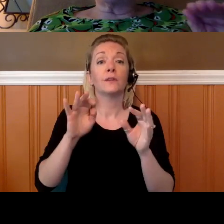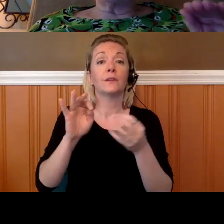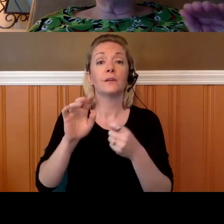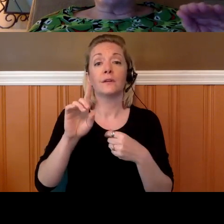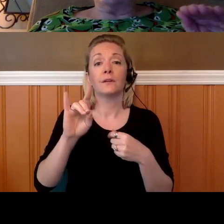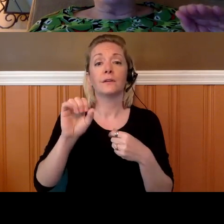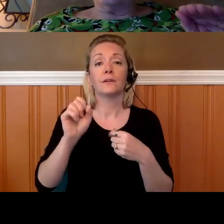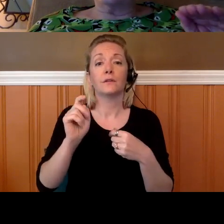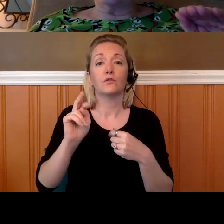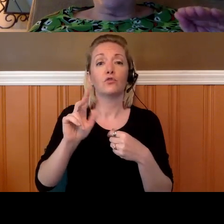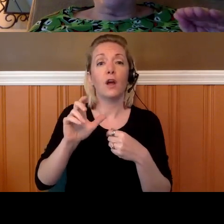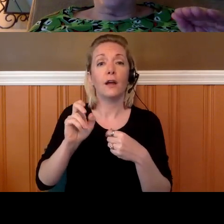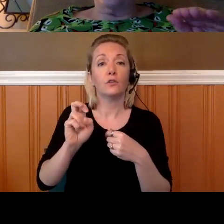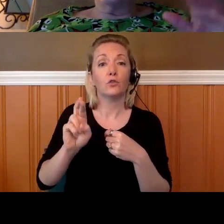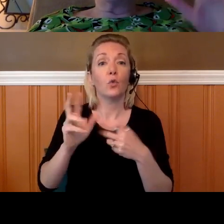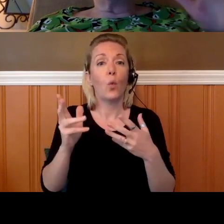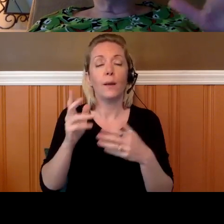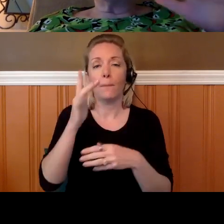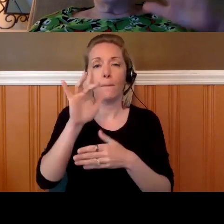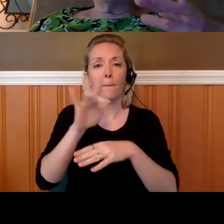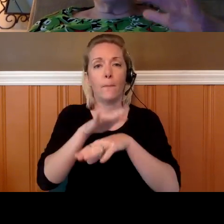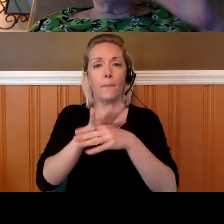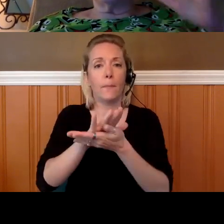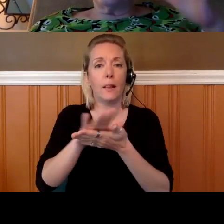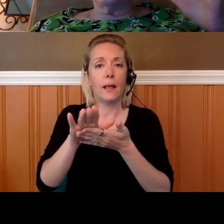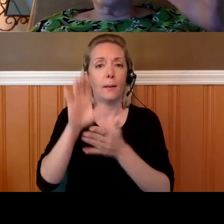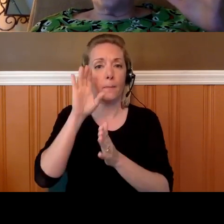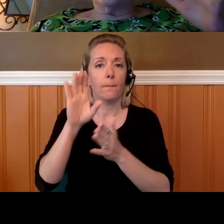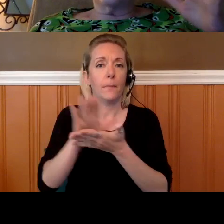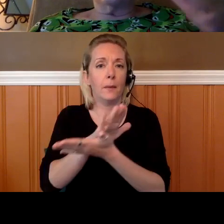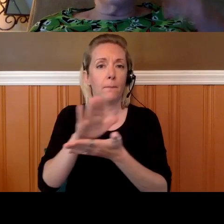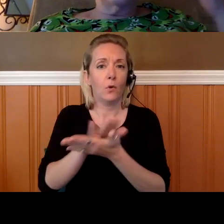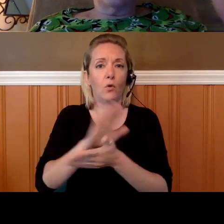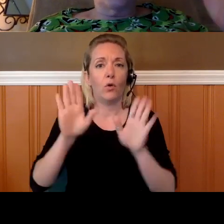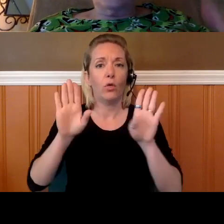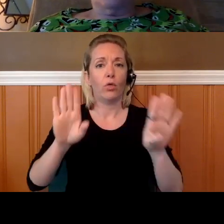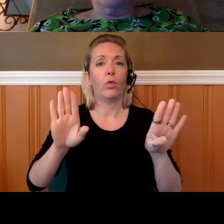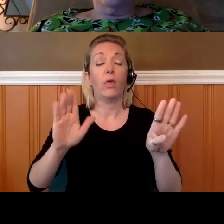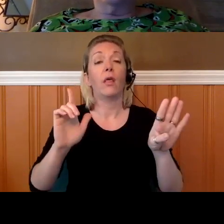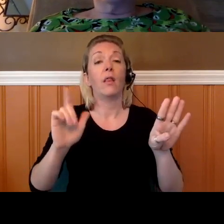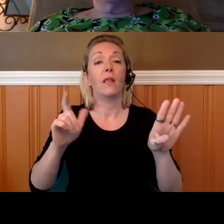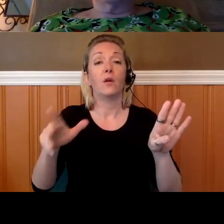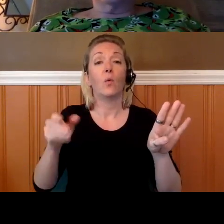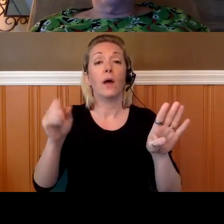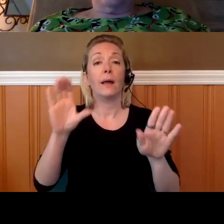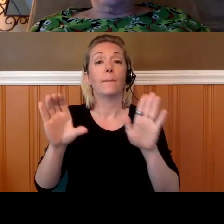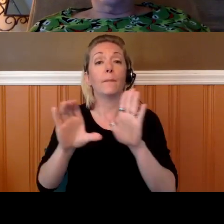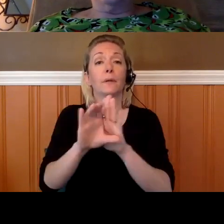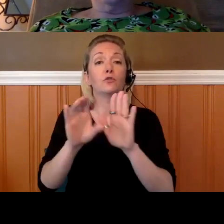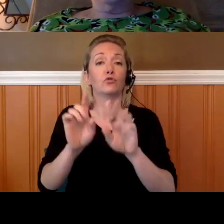a blank piece of paper, but then later there'll be a distractor that'll be something different.